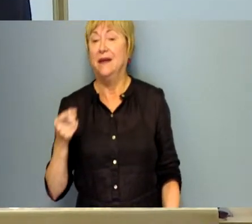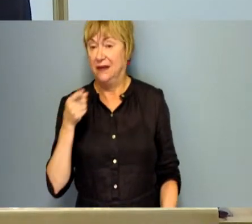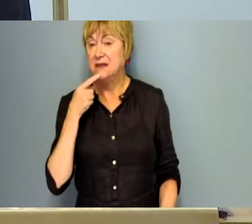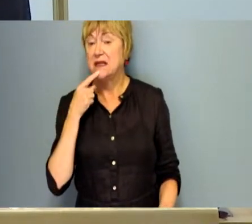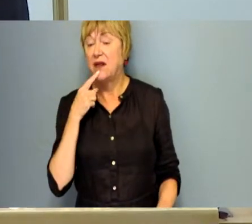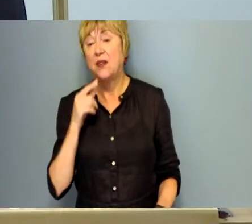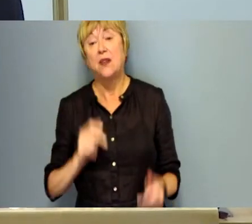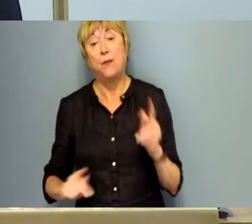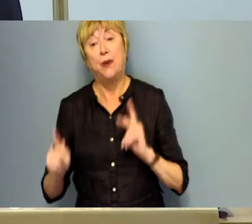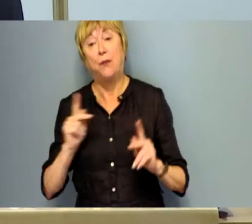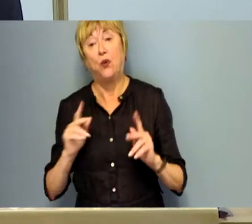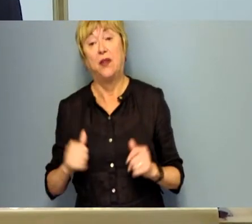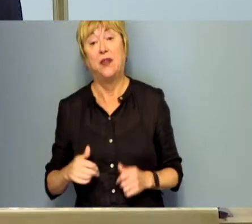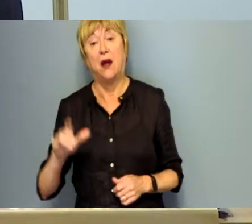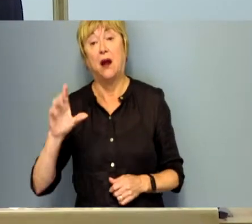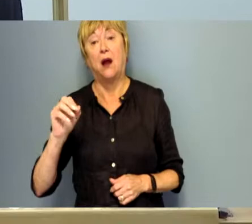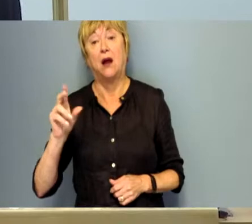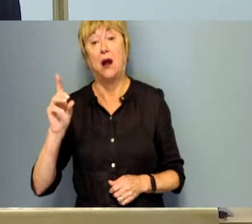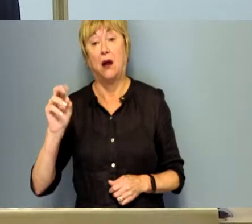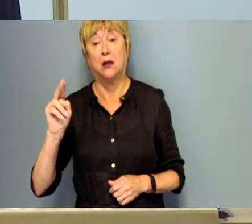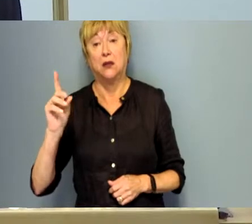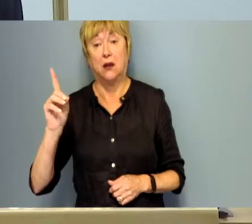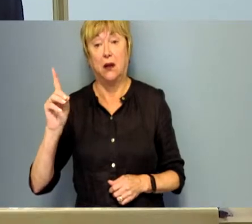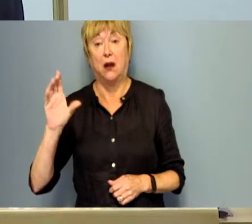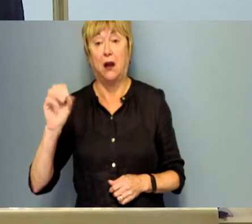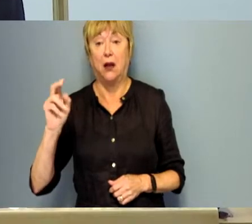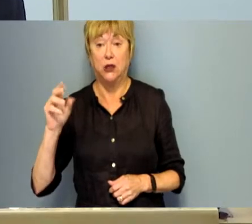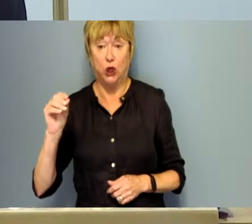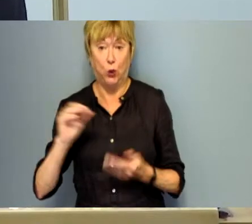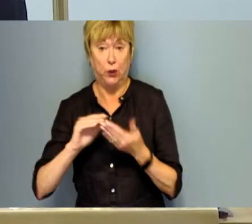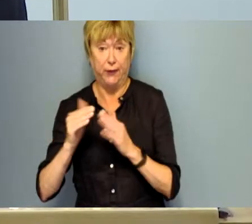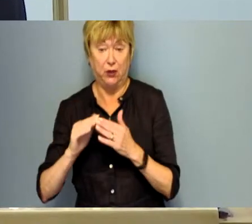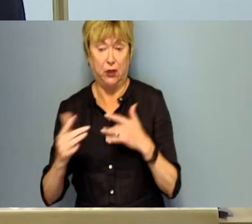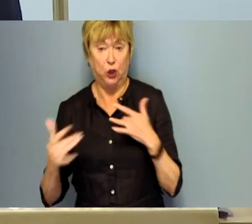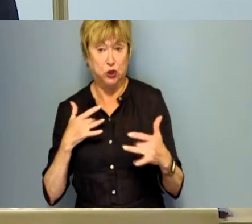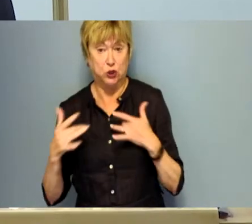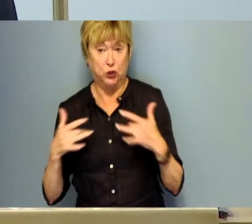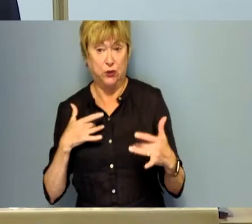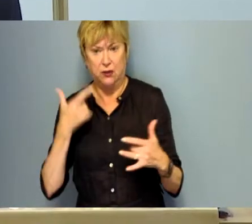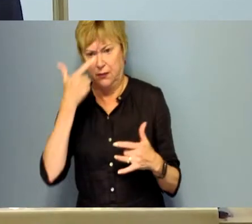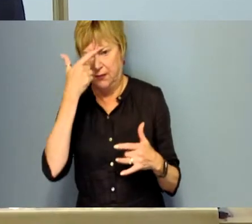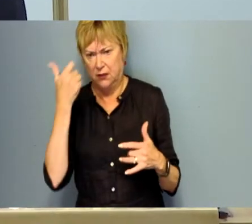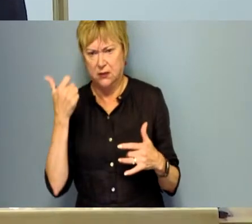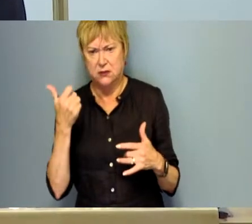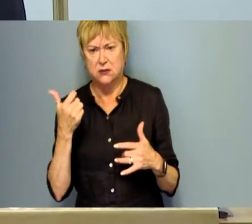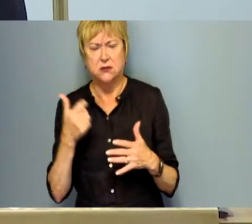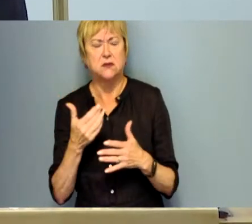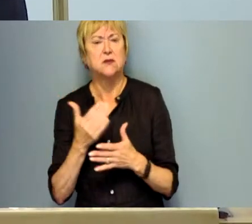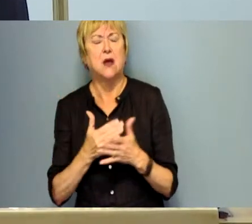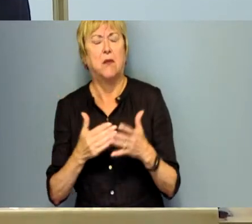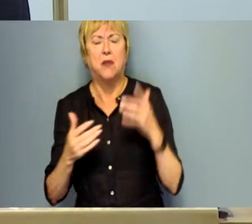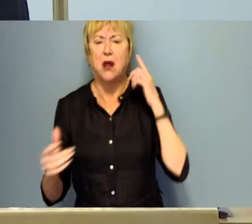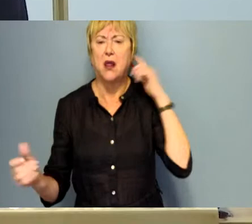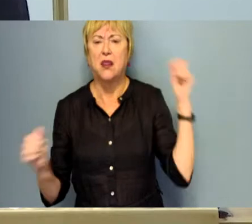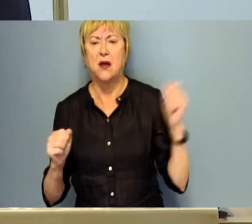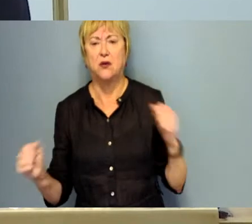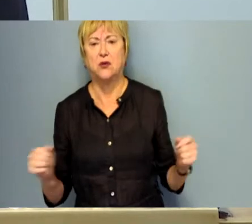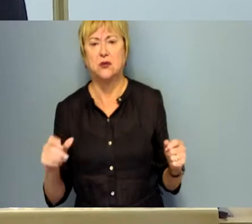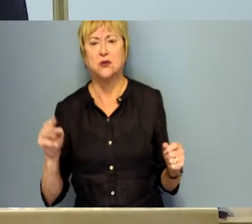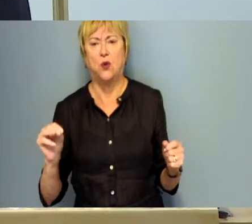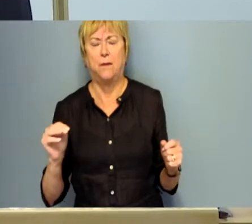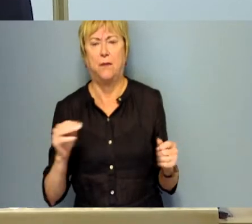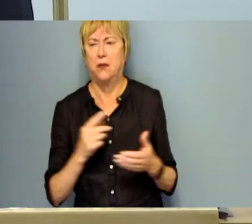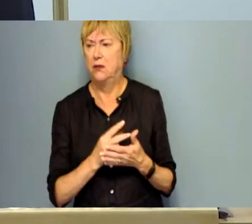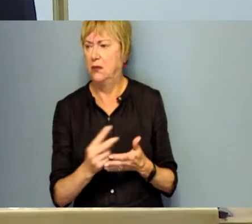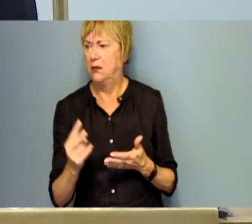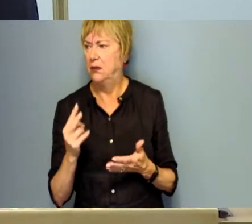community were very concerned because of, I guess we had some thunderstorms last week or the week